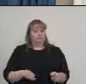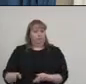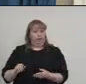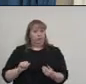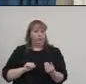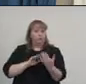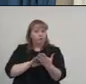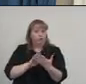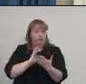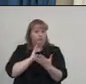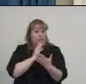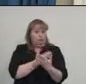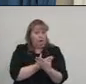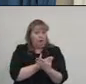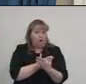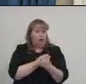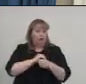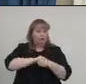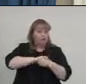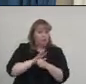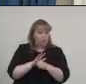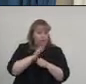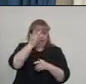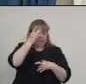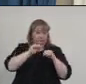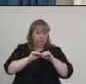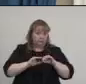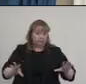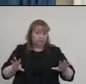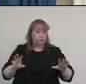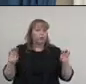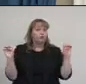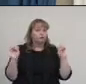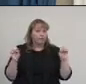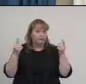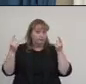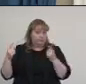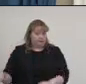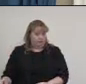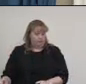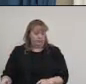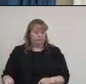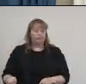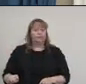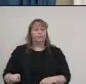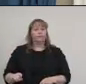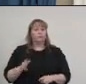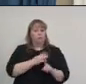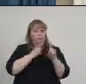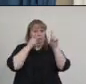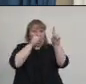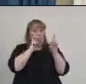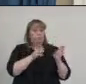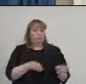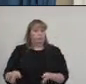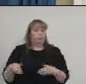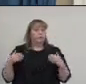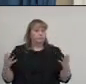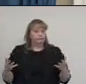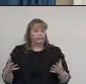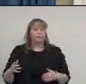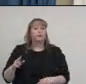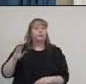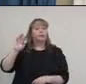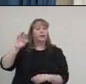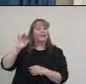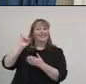COVID-19 public health and economic crisis. The core guiding principle is that our efforts should be federally